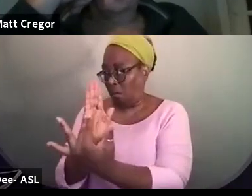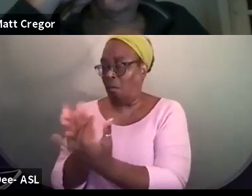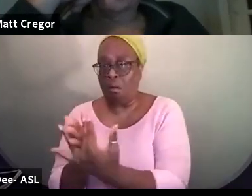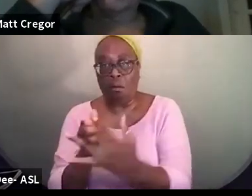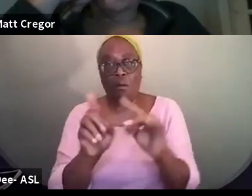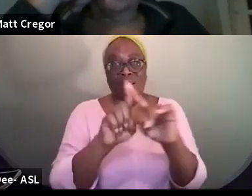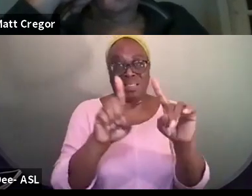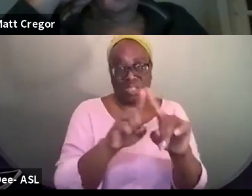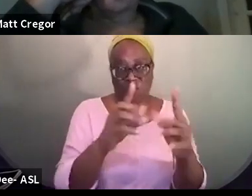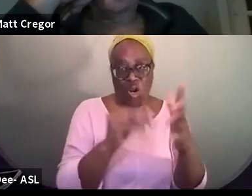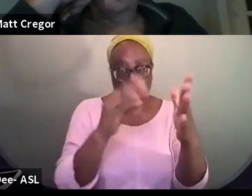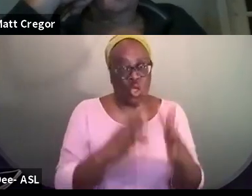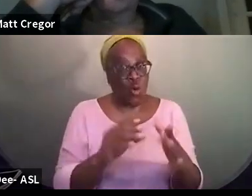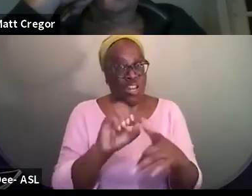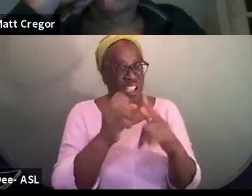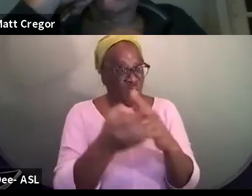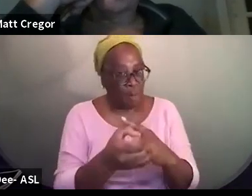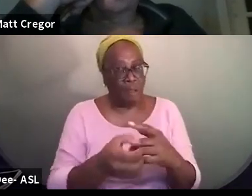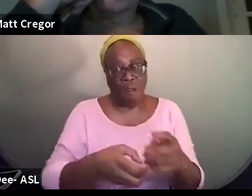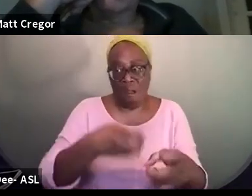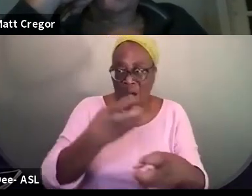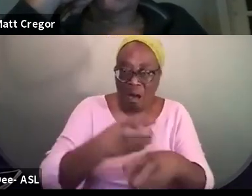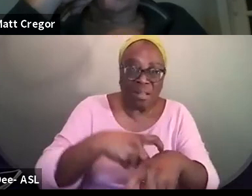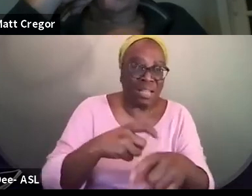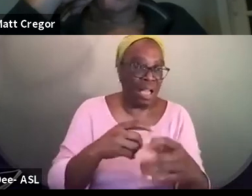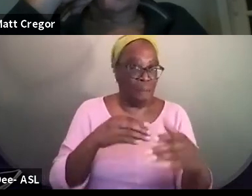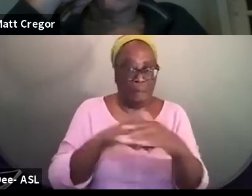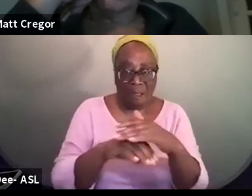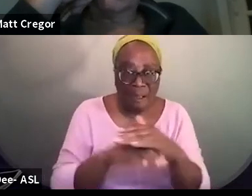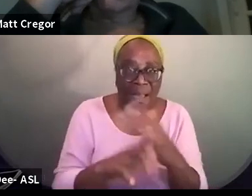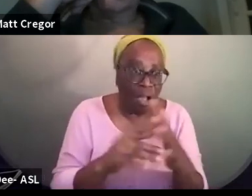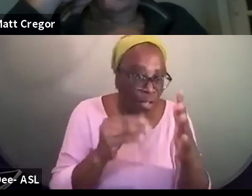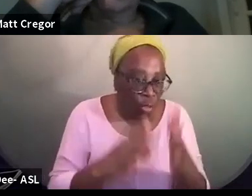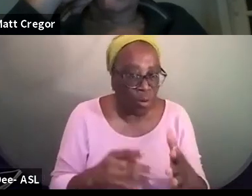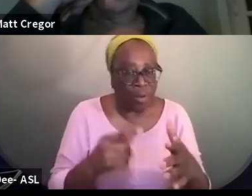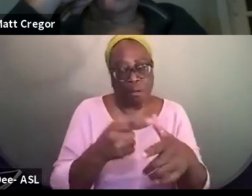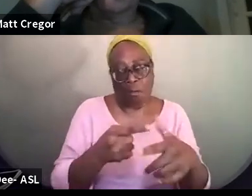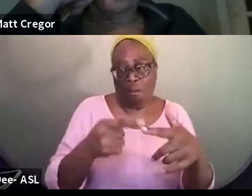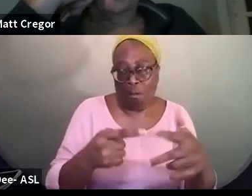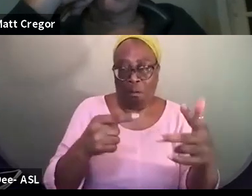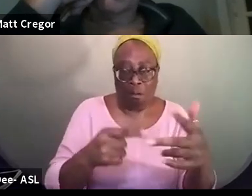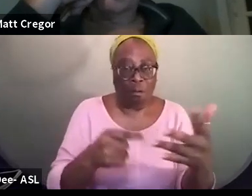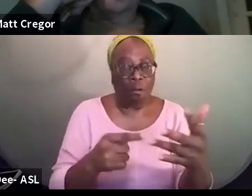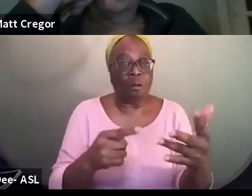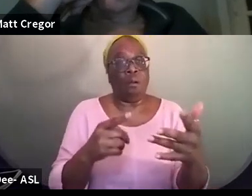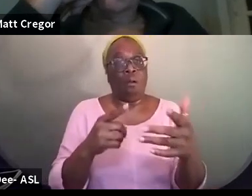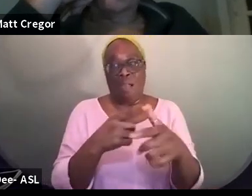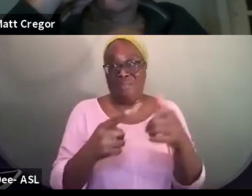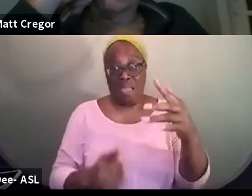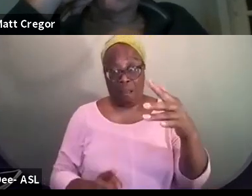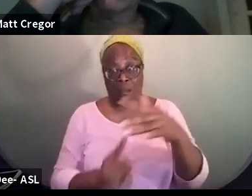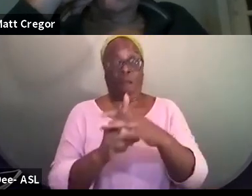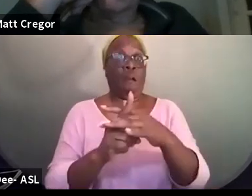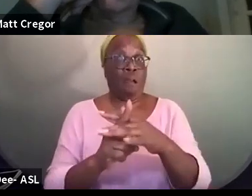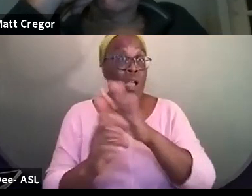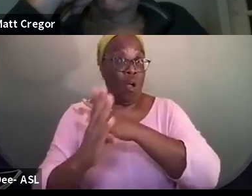environments, difficulty accessing learning environments, to show up in the fall of 21, sit